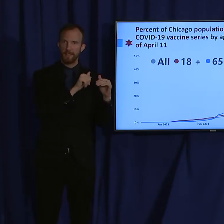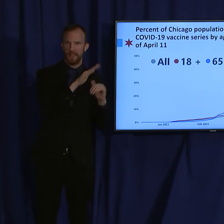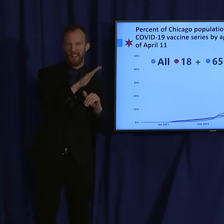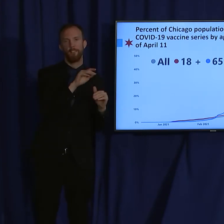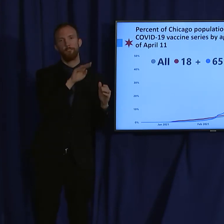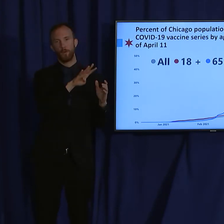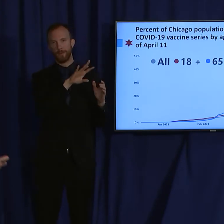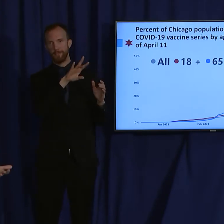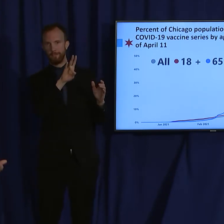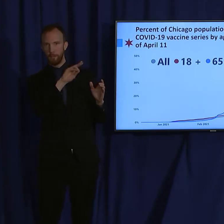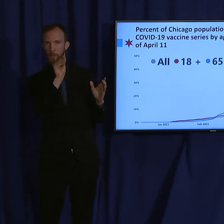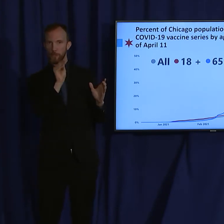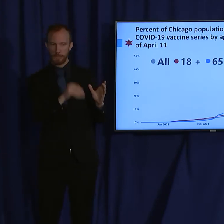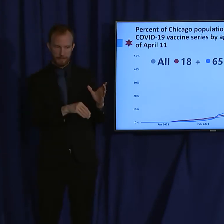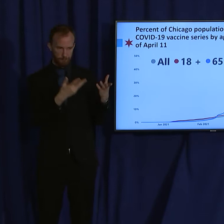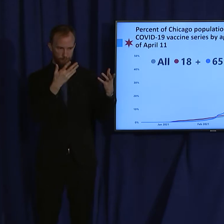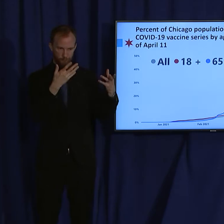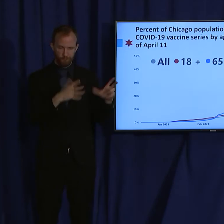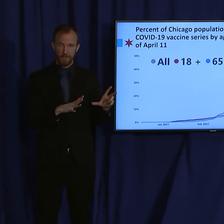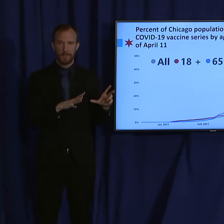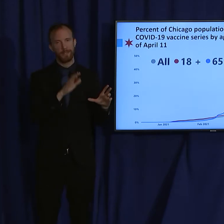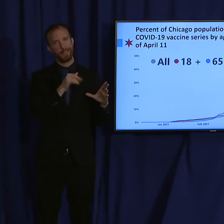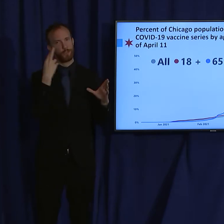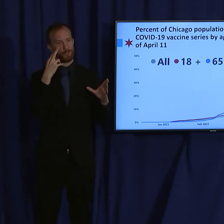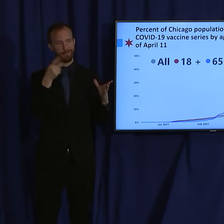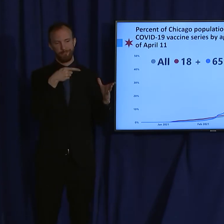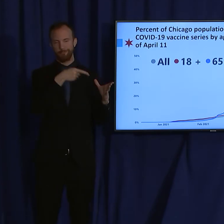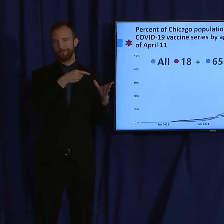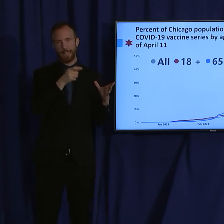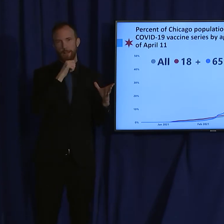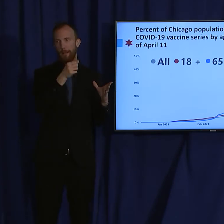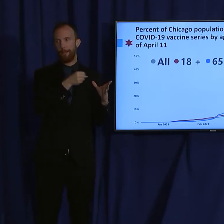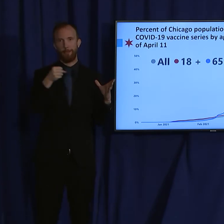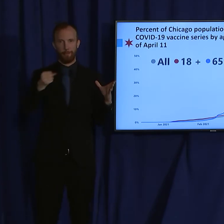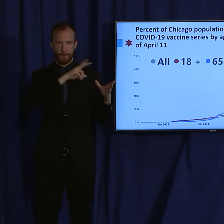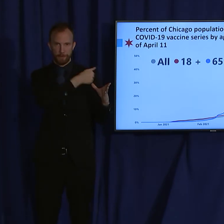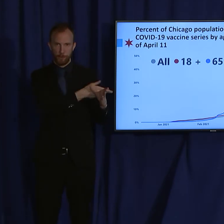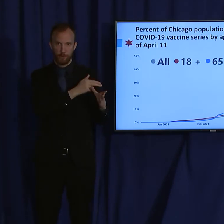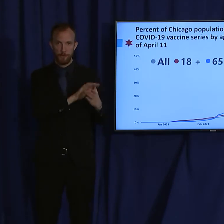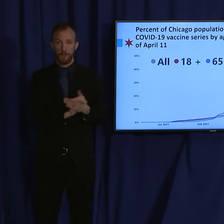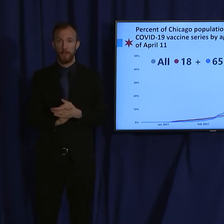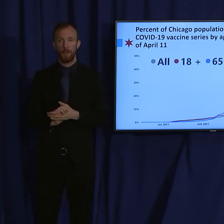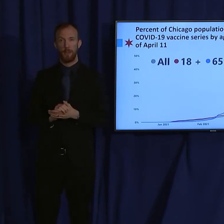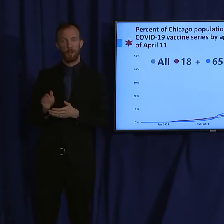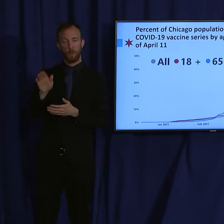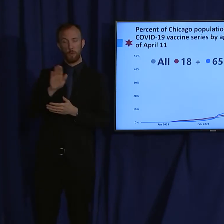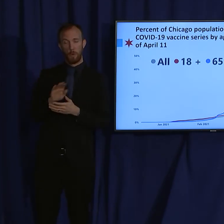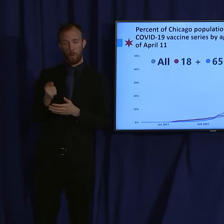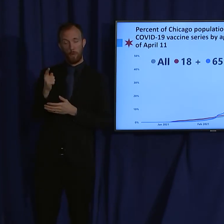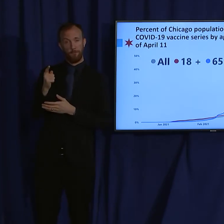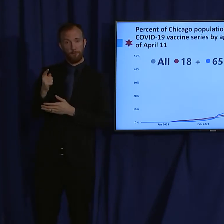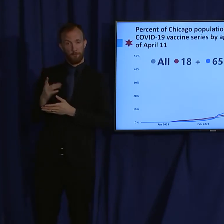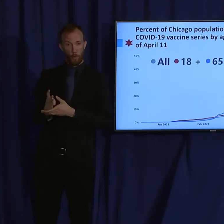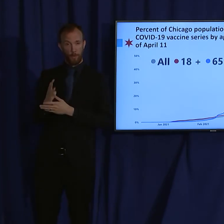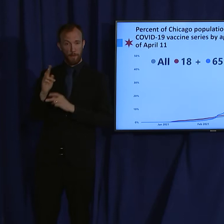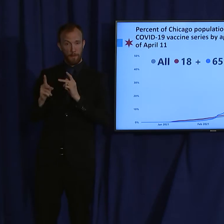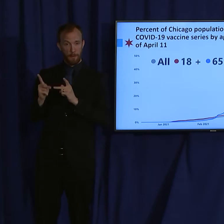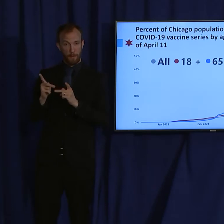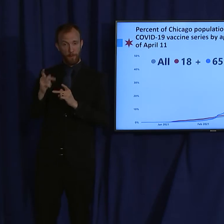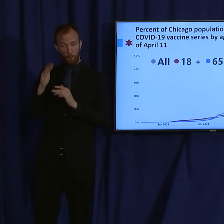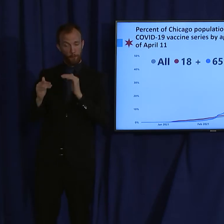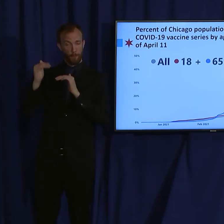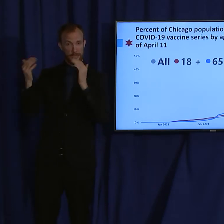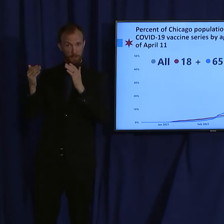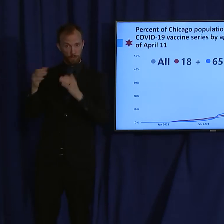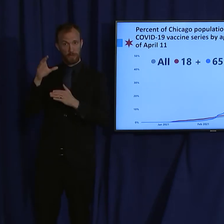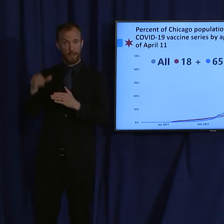why we're seeing better hospitalization rates in that group. Just over a quarter of Chicago adults have now completed vaccination, and just